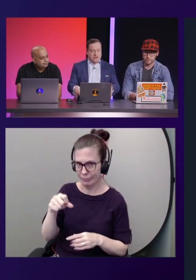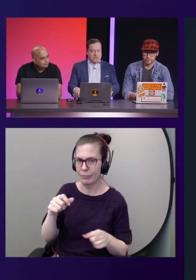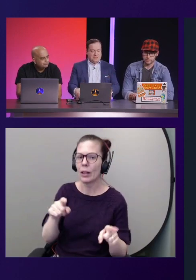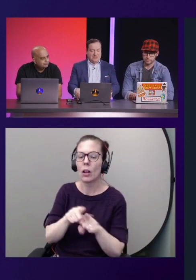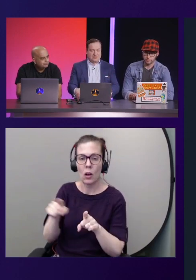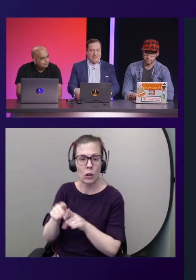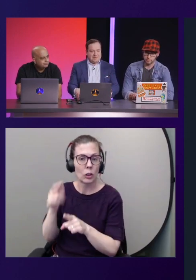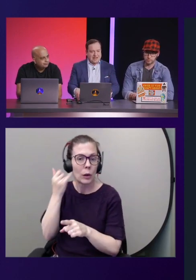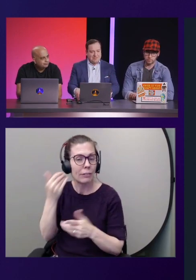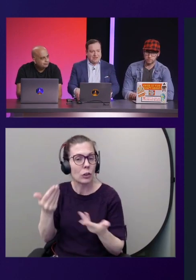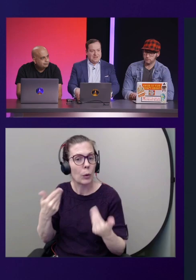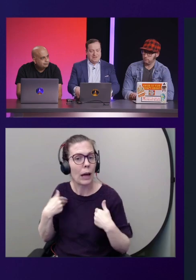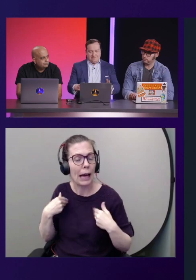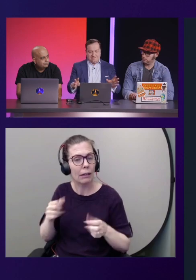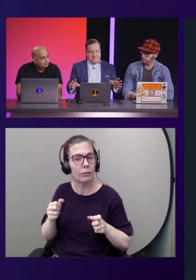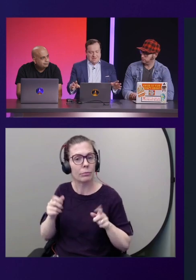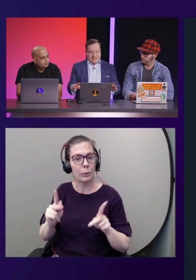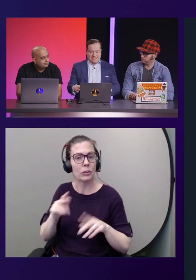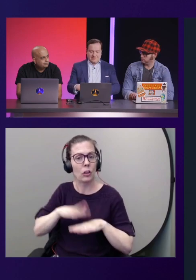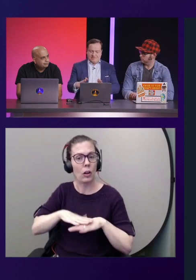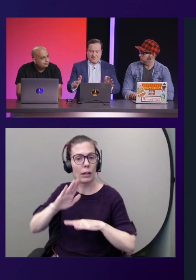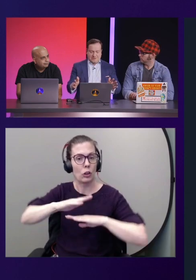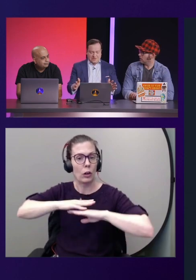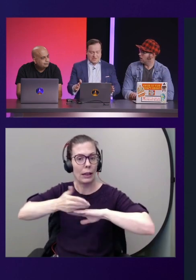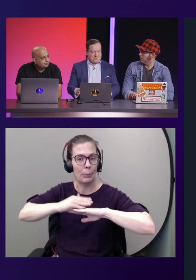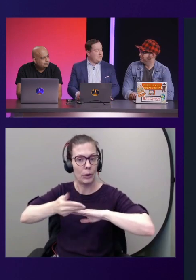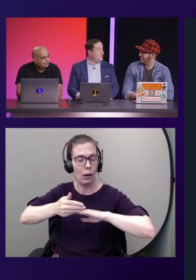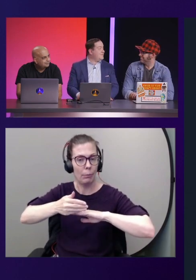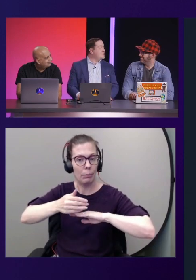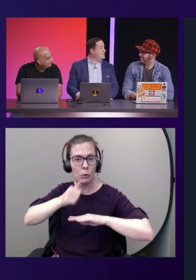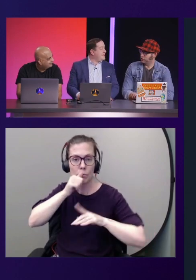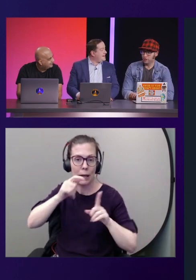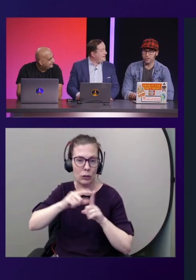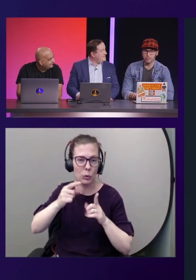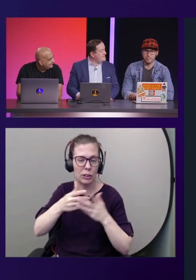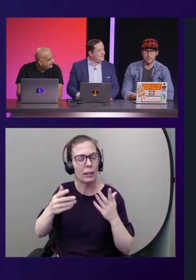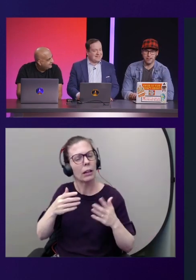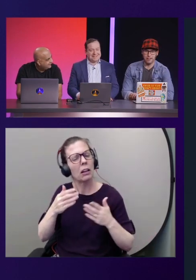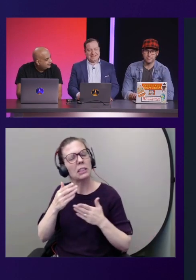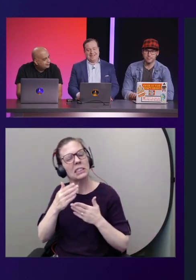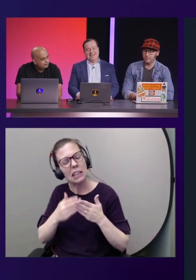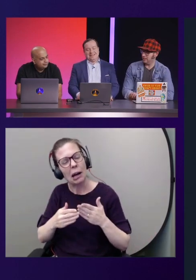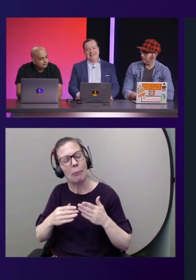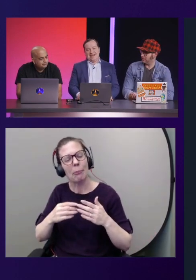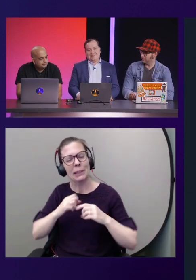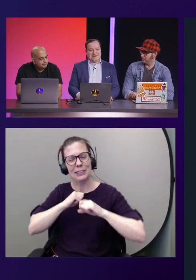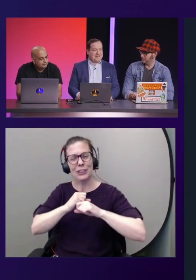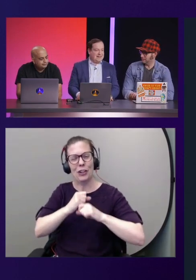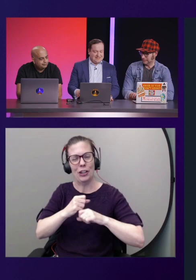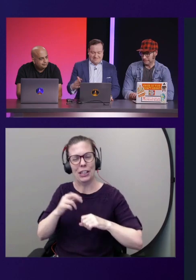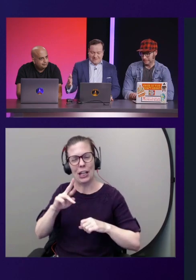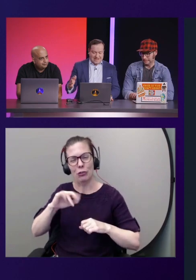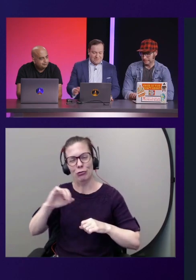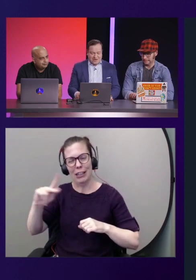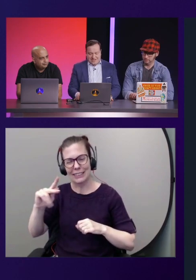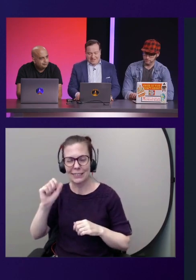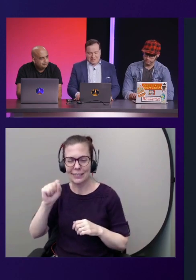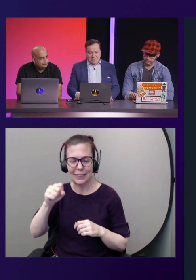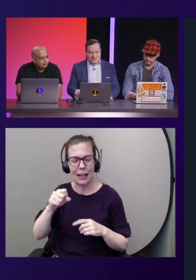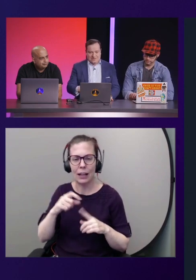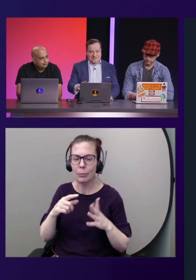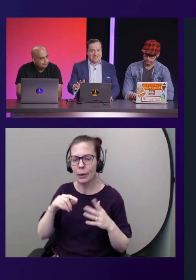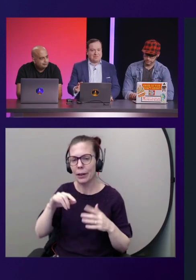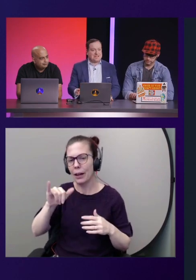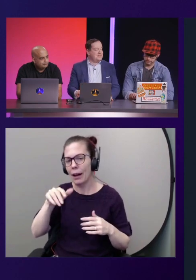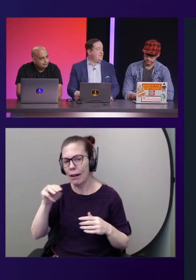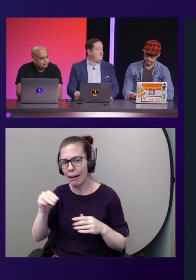have credentials on your laptop, that's, there's some security risk with that, obviously, right? Having IAM creds,